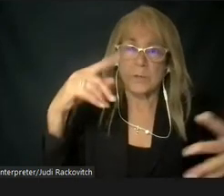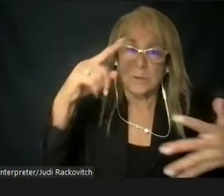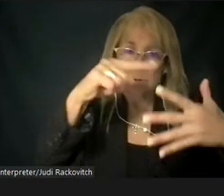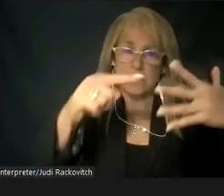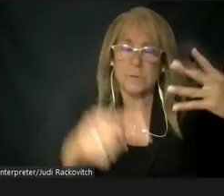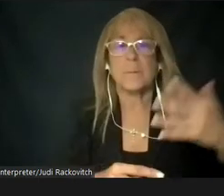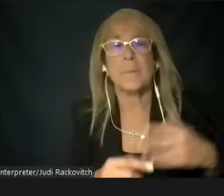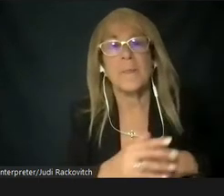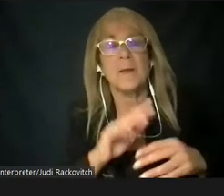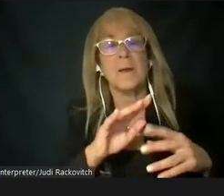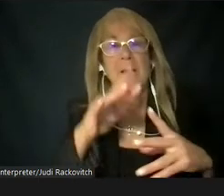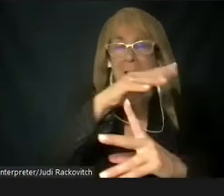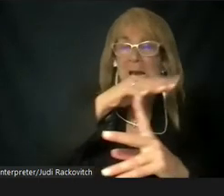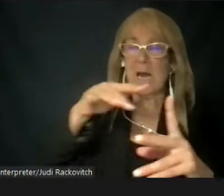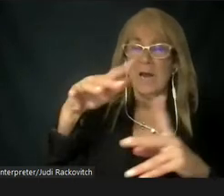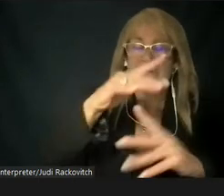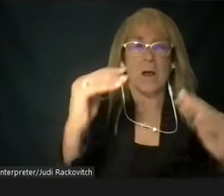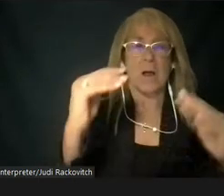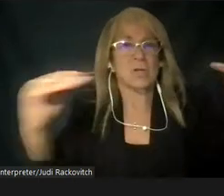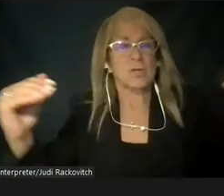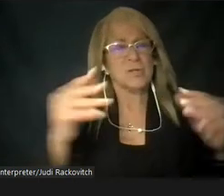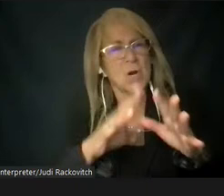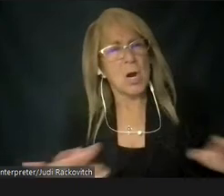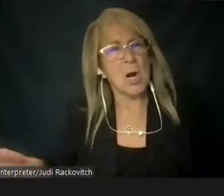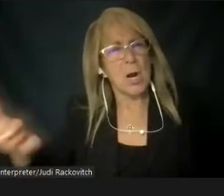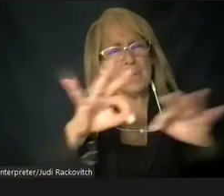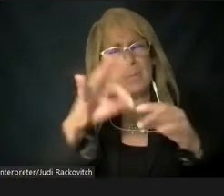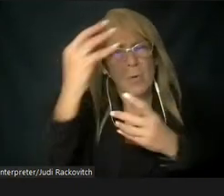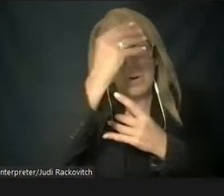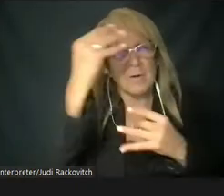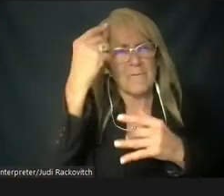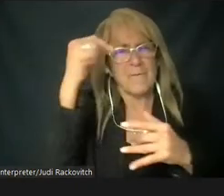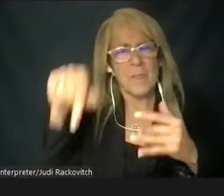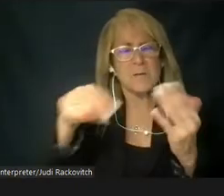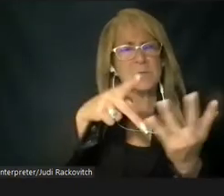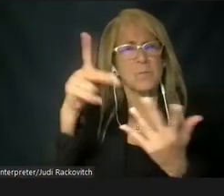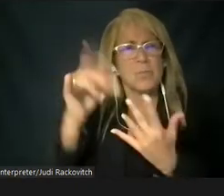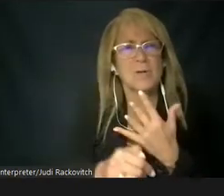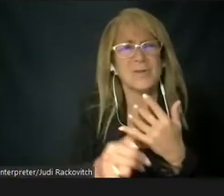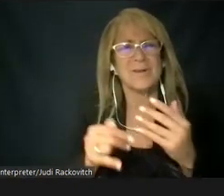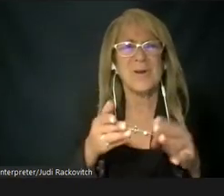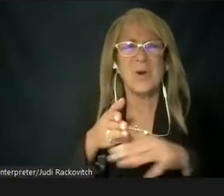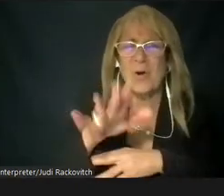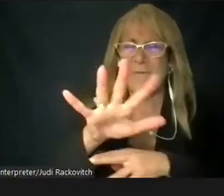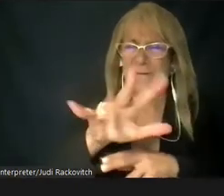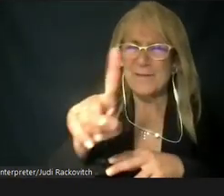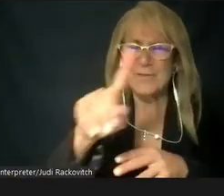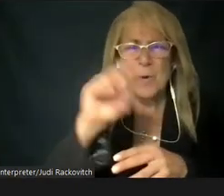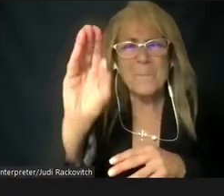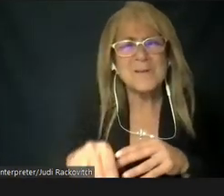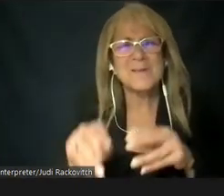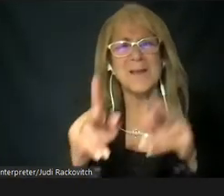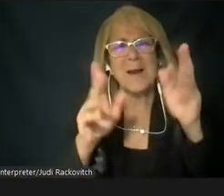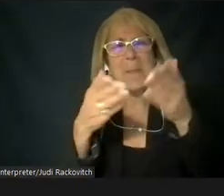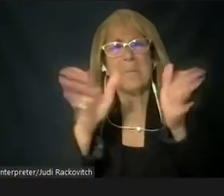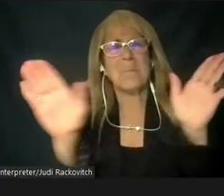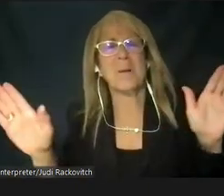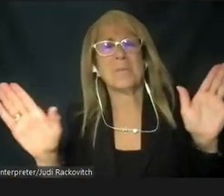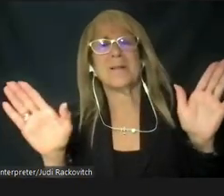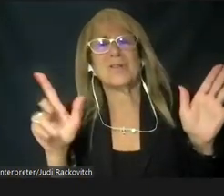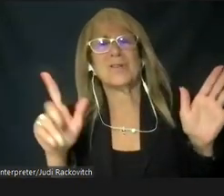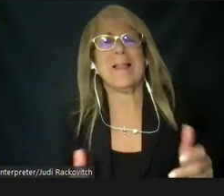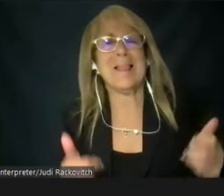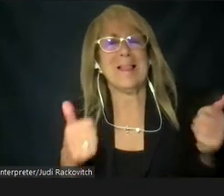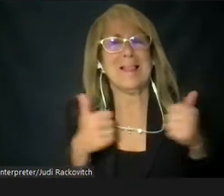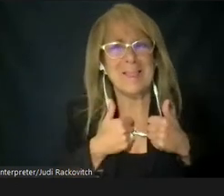Environmental justice is an important consideration for the project. Given that over 51 percent of the population within our study area lives in environmental